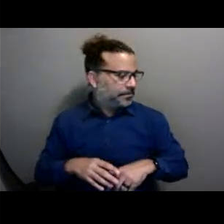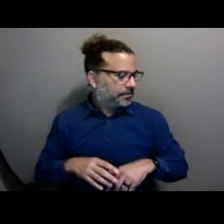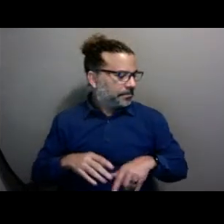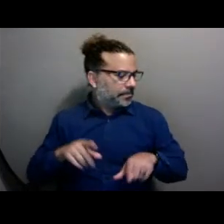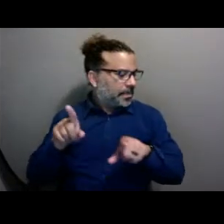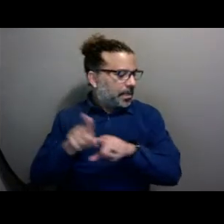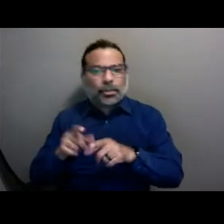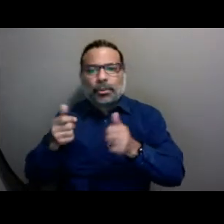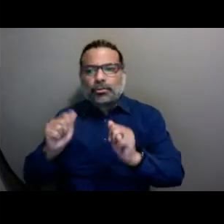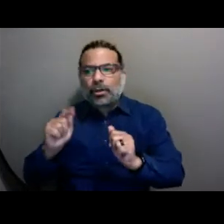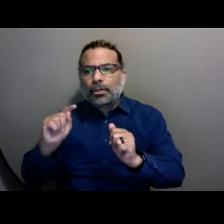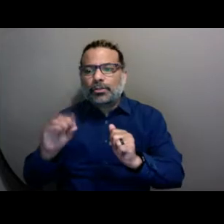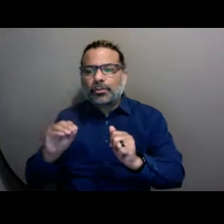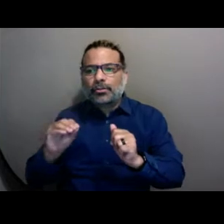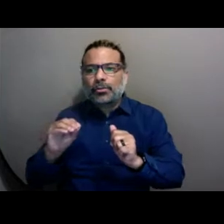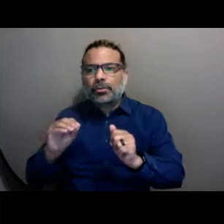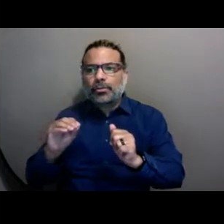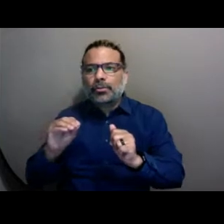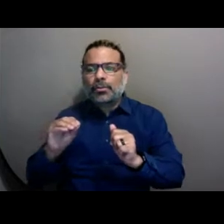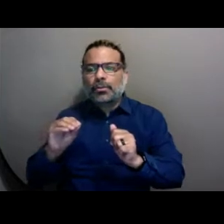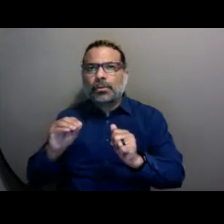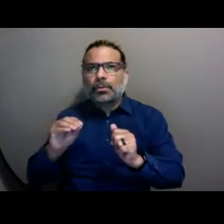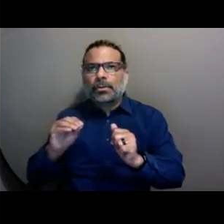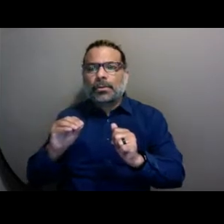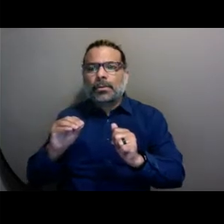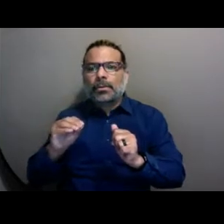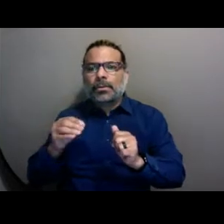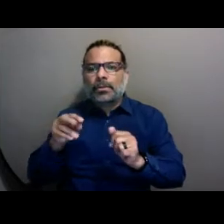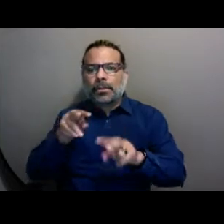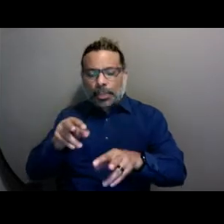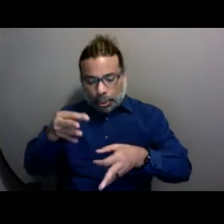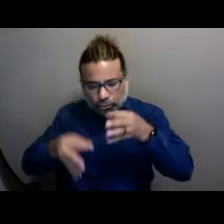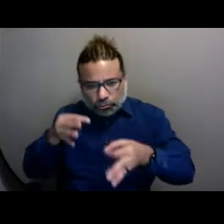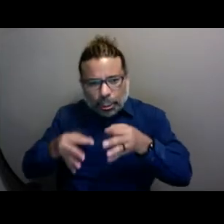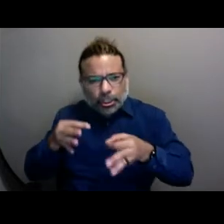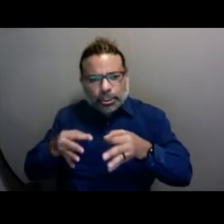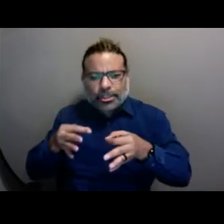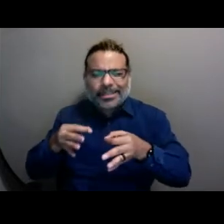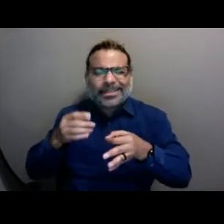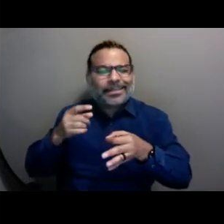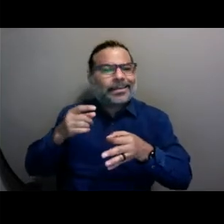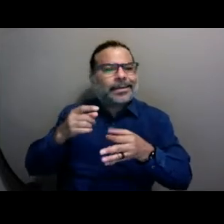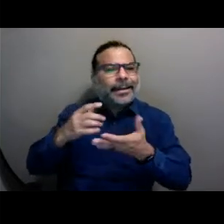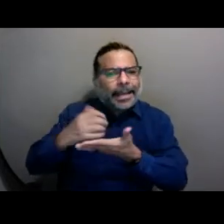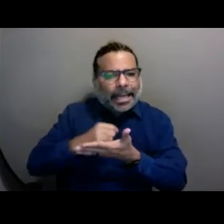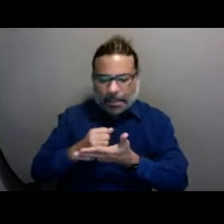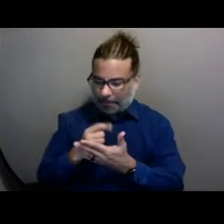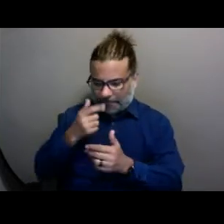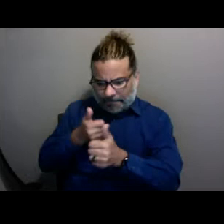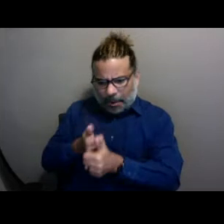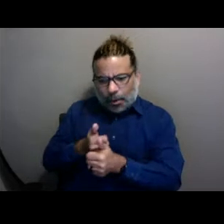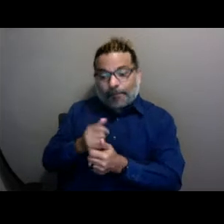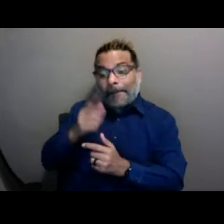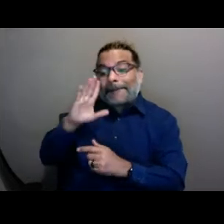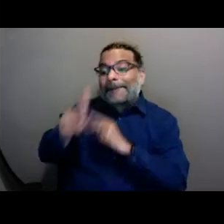to look at the discretionary and disposable income level by disability type,